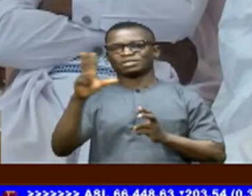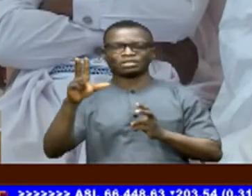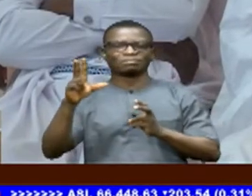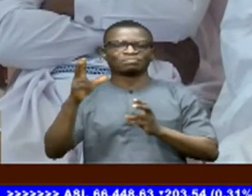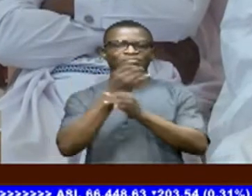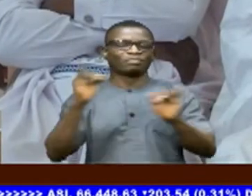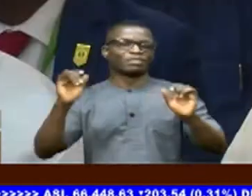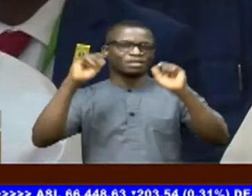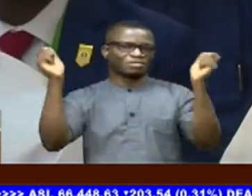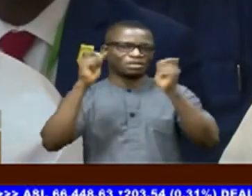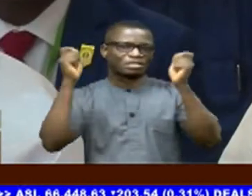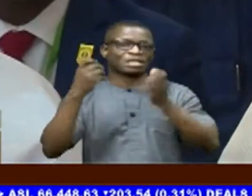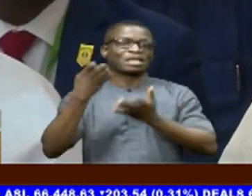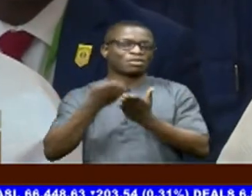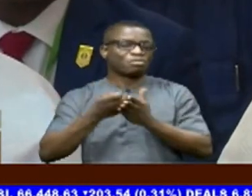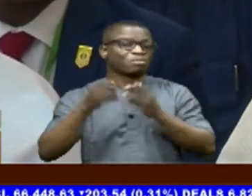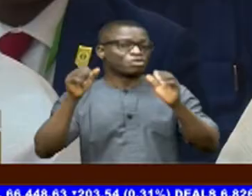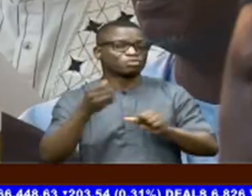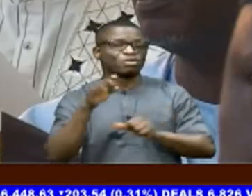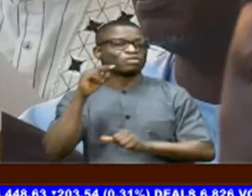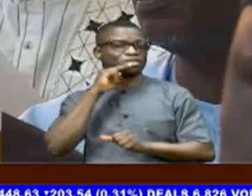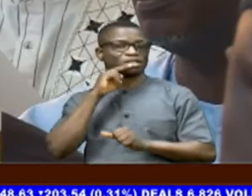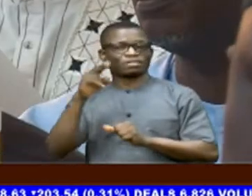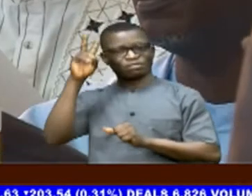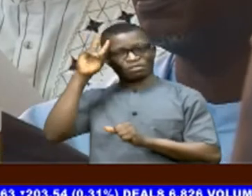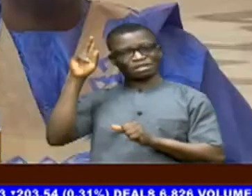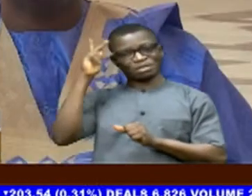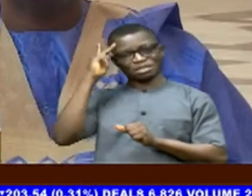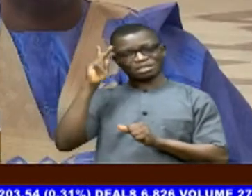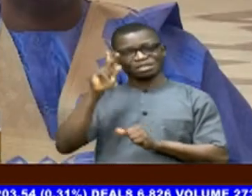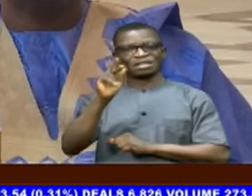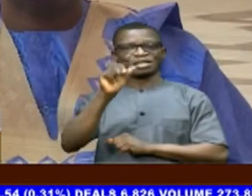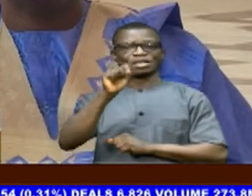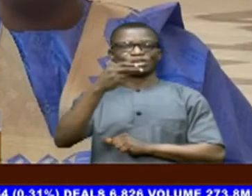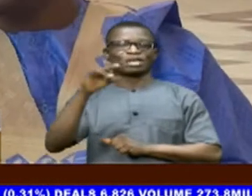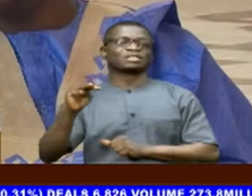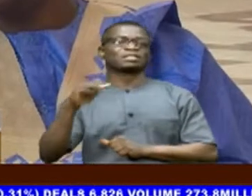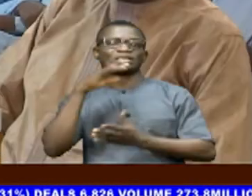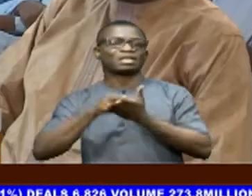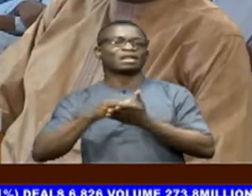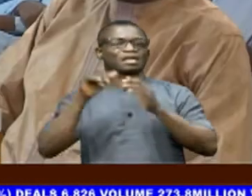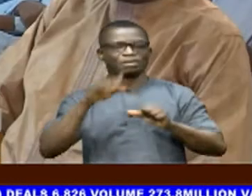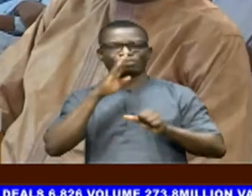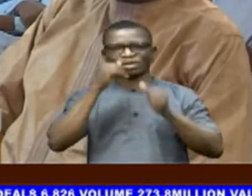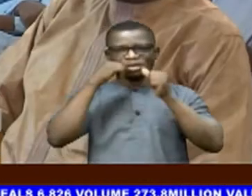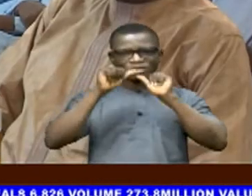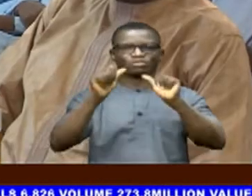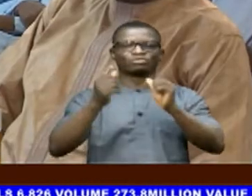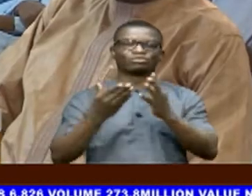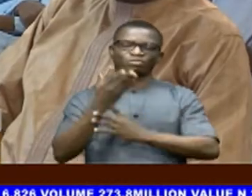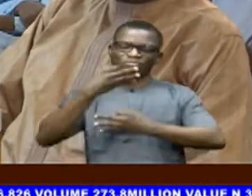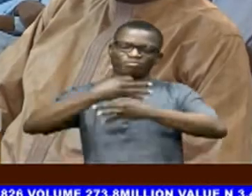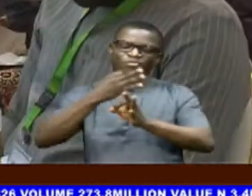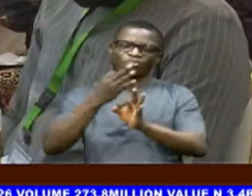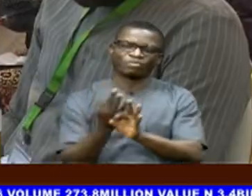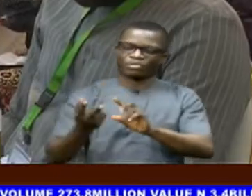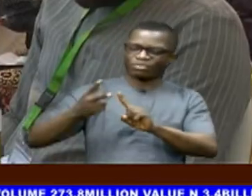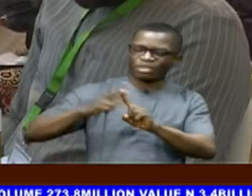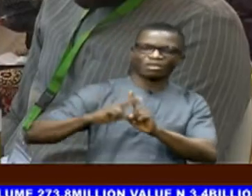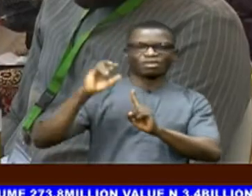economic potentials of Nigeria, Vice President Kashim Shettima said, will be achieved through formulation and implementation of